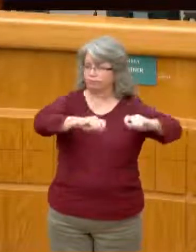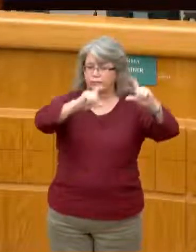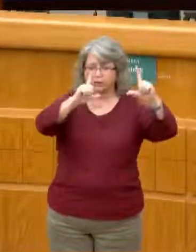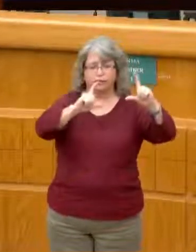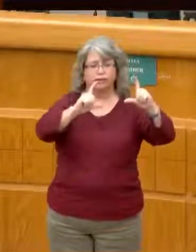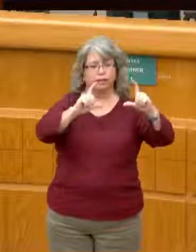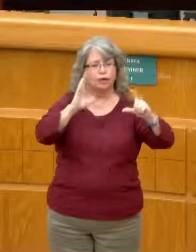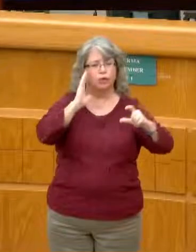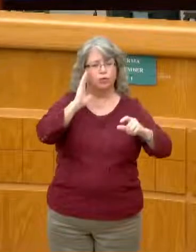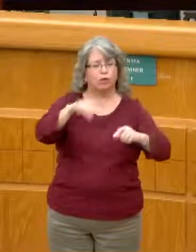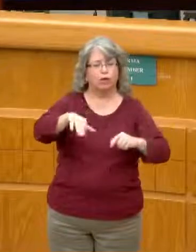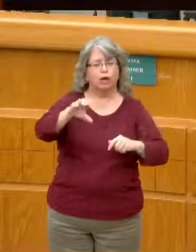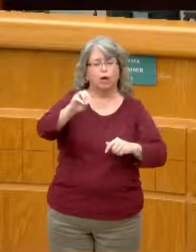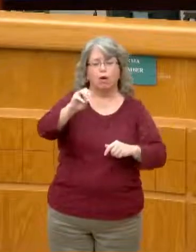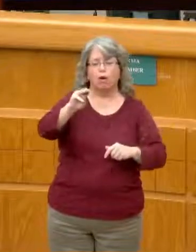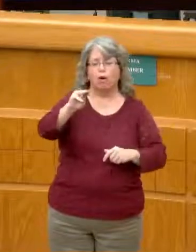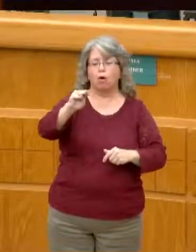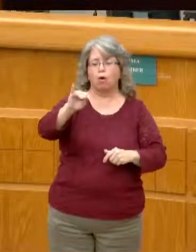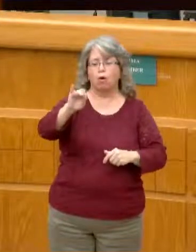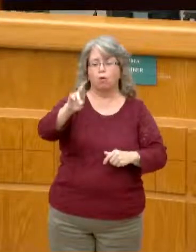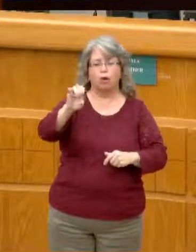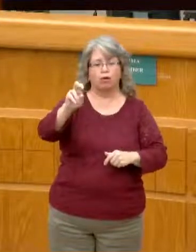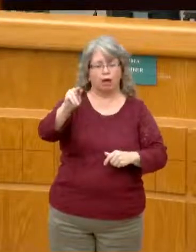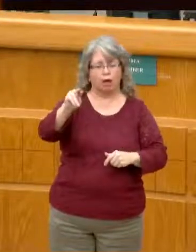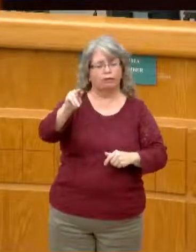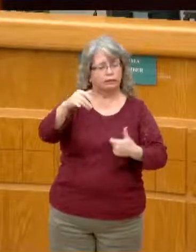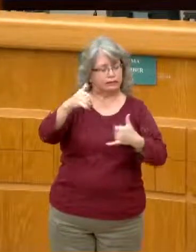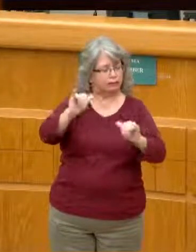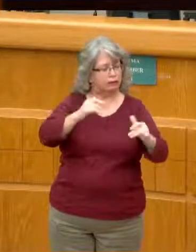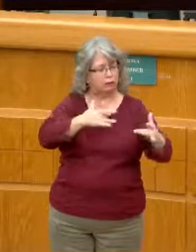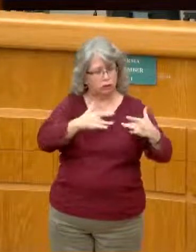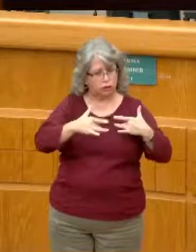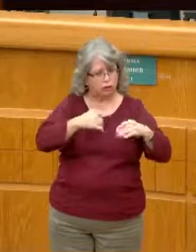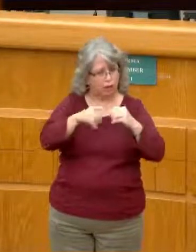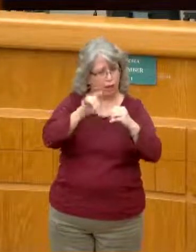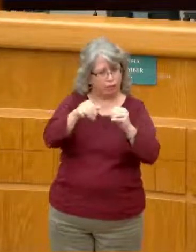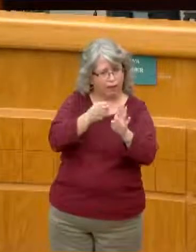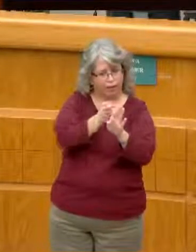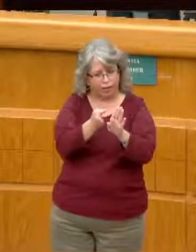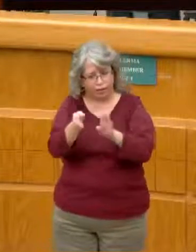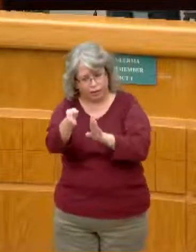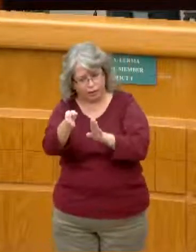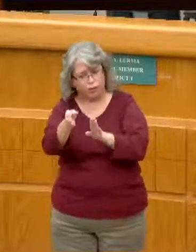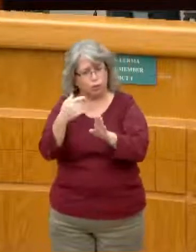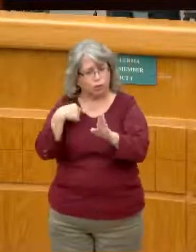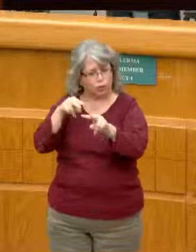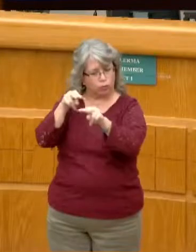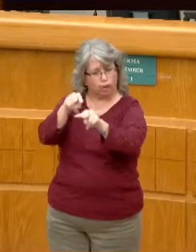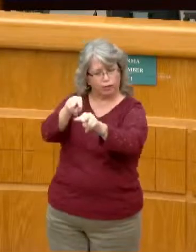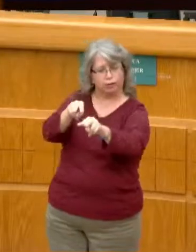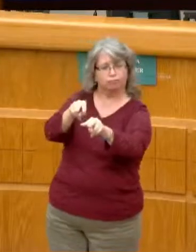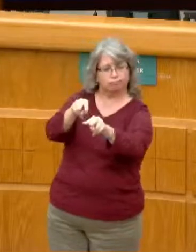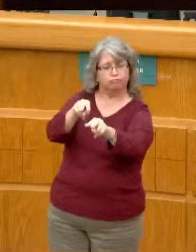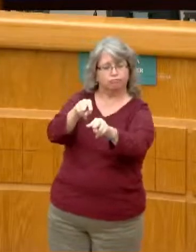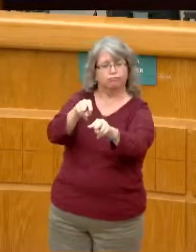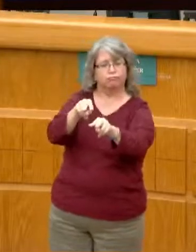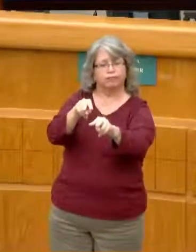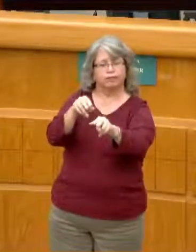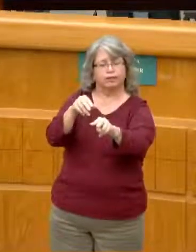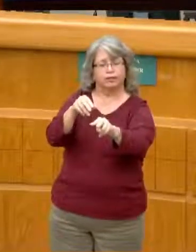Omicron continues to be a variant of concern, so we are tracking this variant very closely. We got a lot of